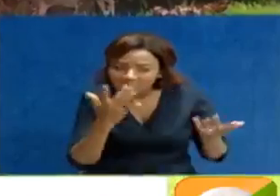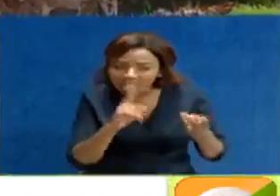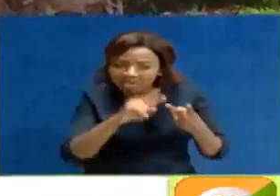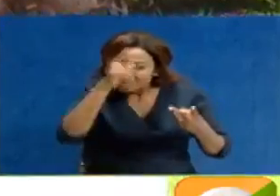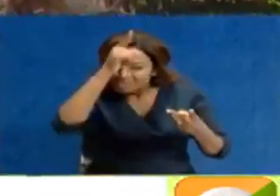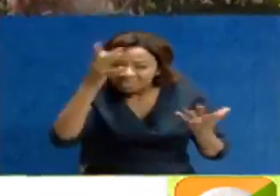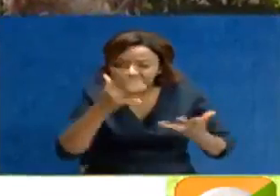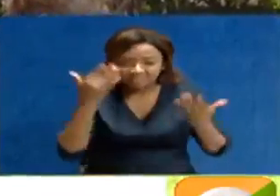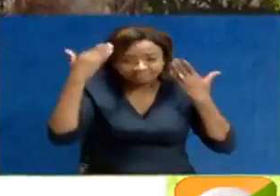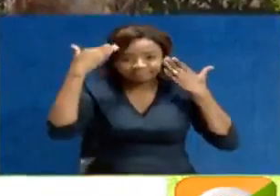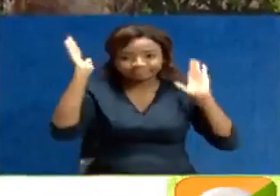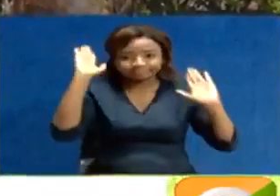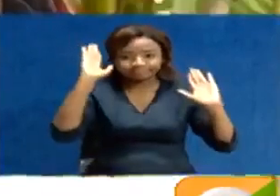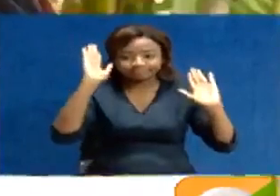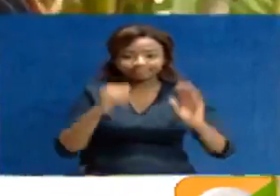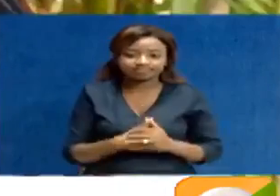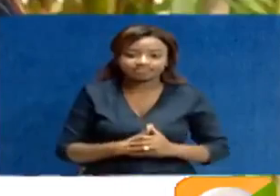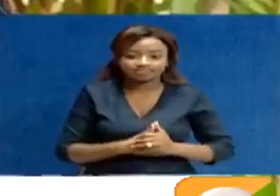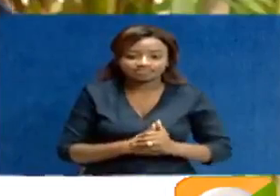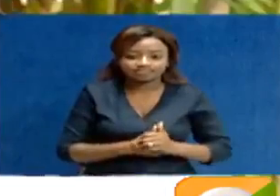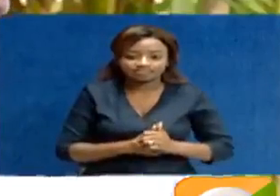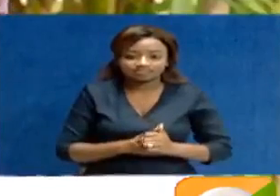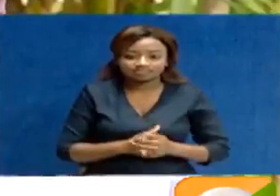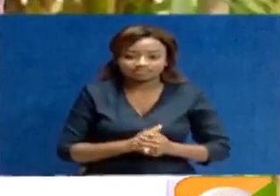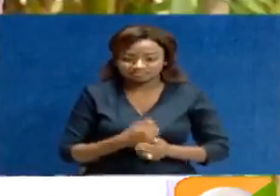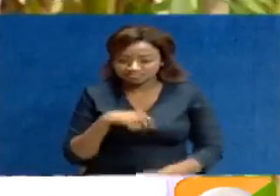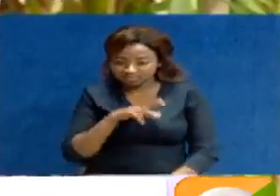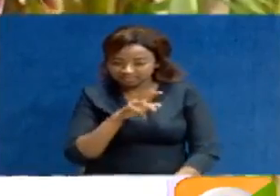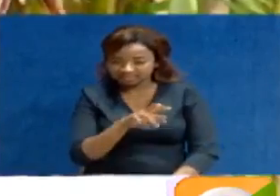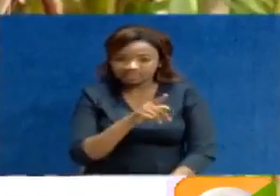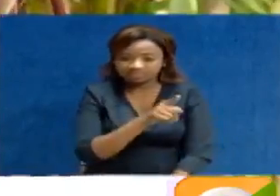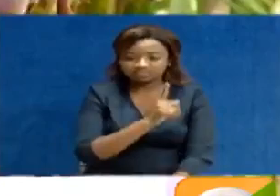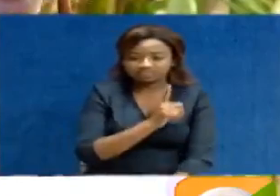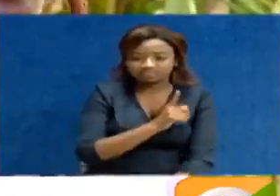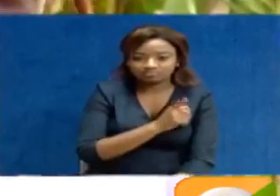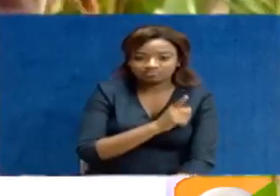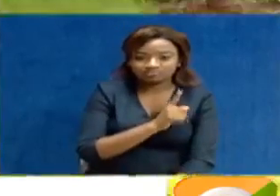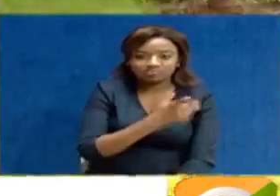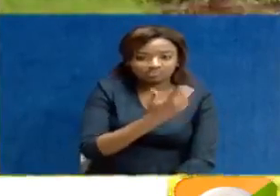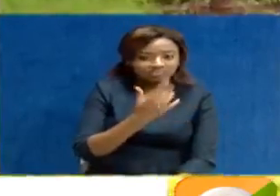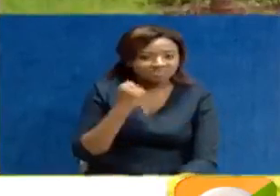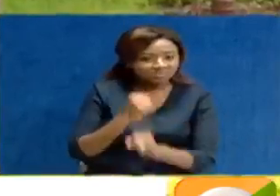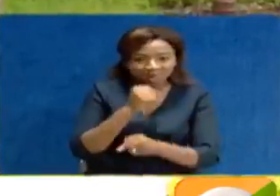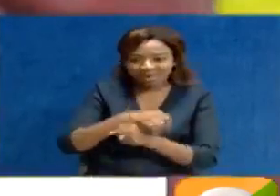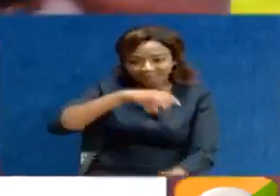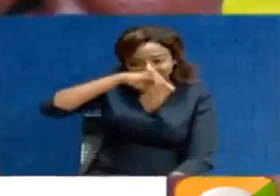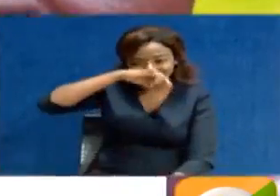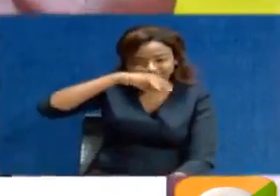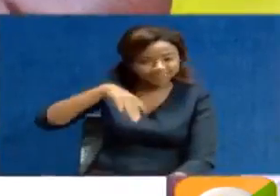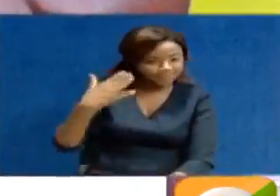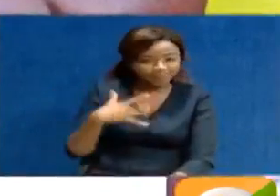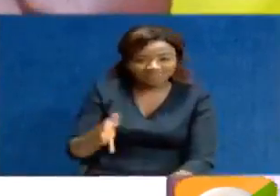the village, she doesn't remember. And from the look of things, Joanne alikuwa mtu hardworking